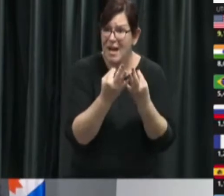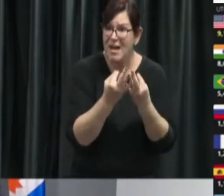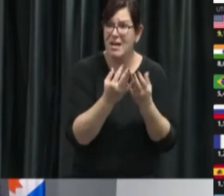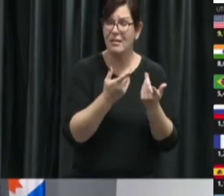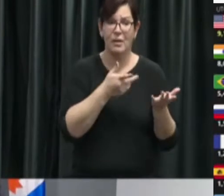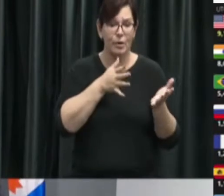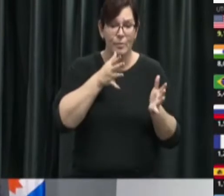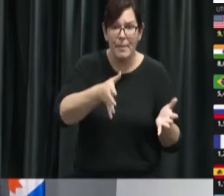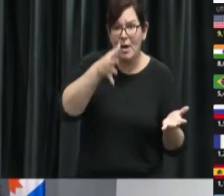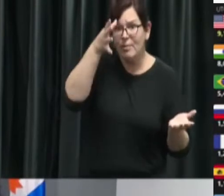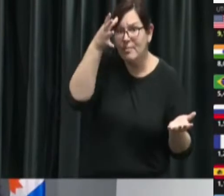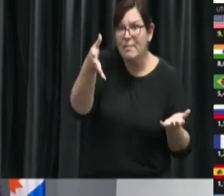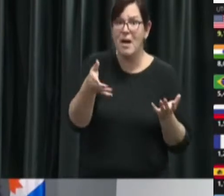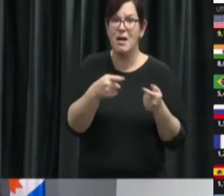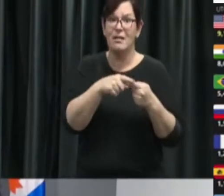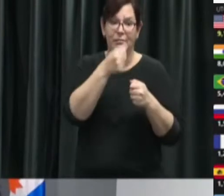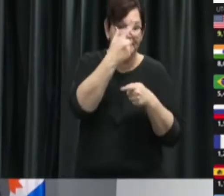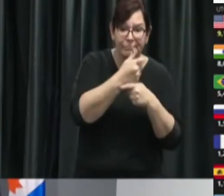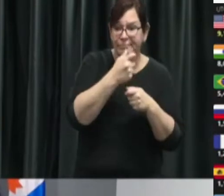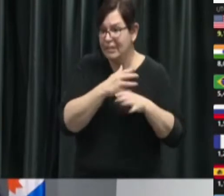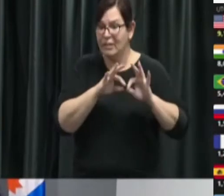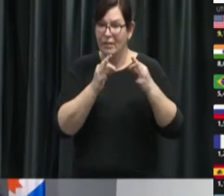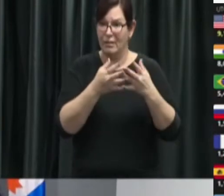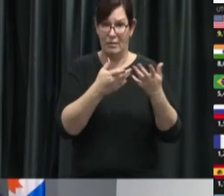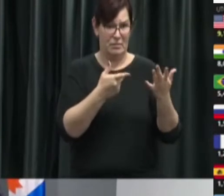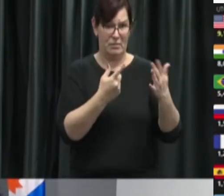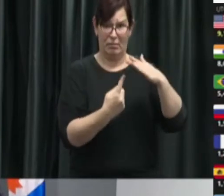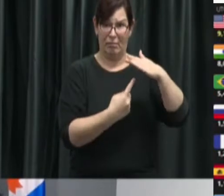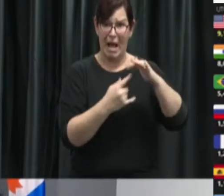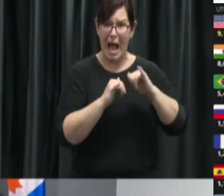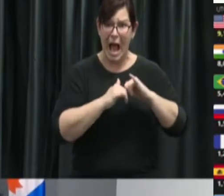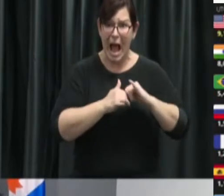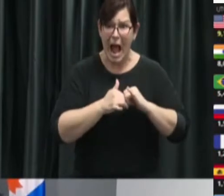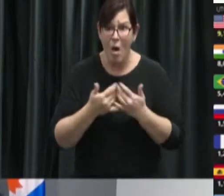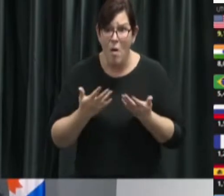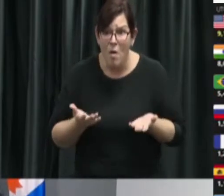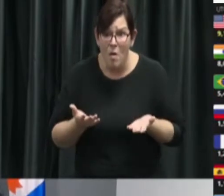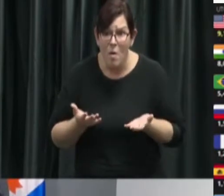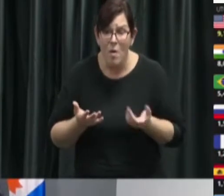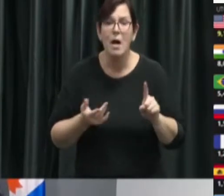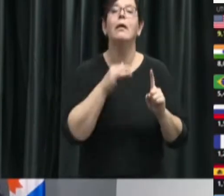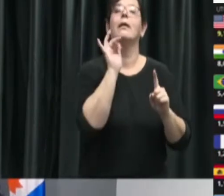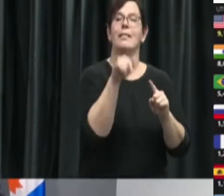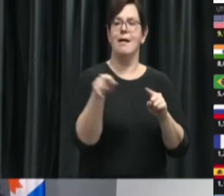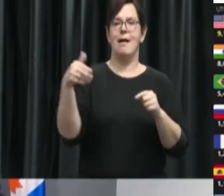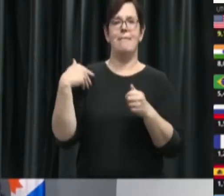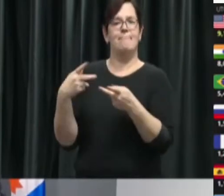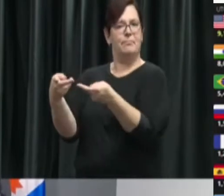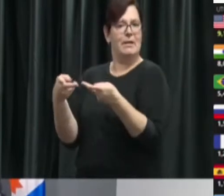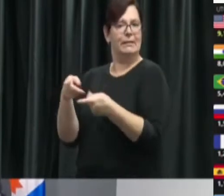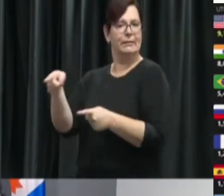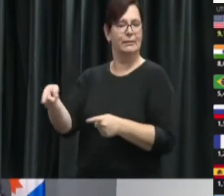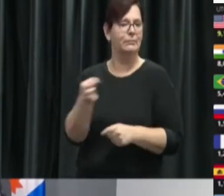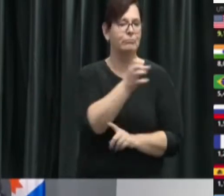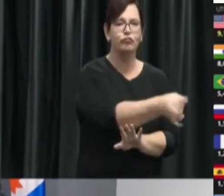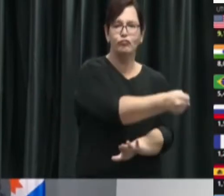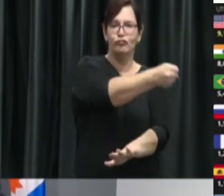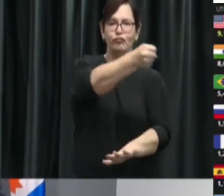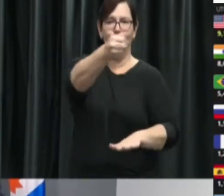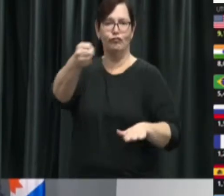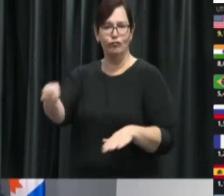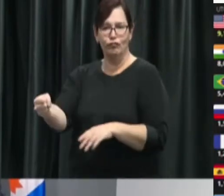make the concept of isolation very challenging, if not impossible. We're also partnering with many community-based agencies to